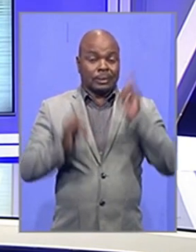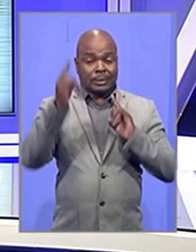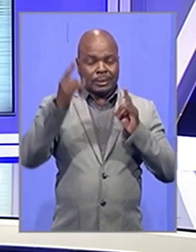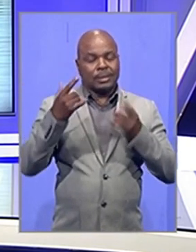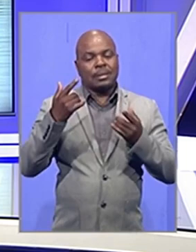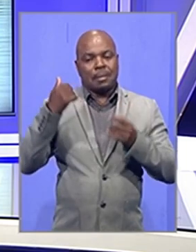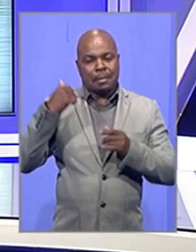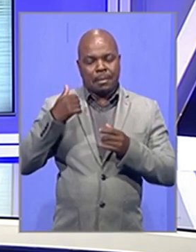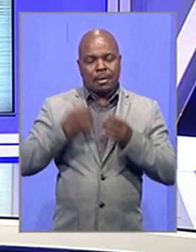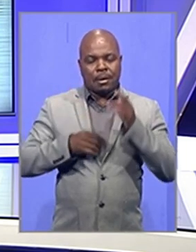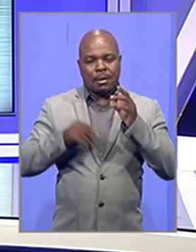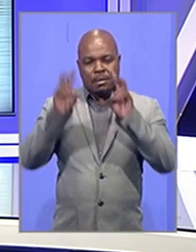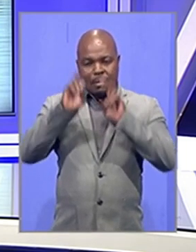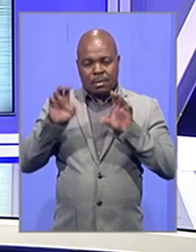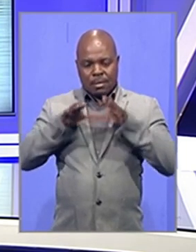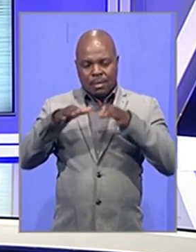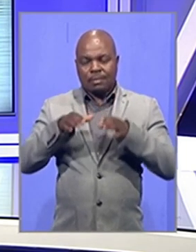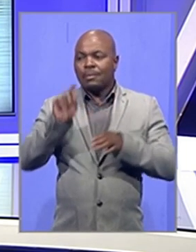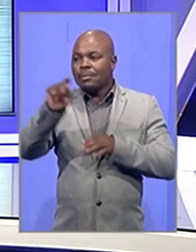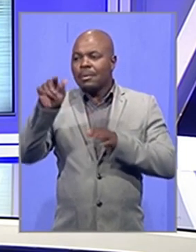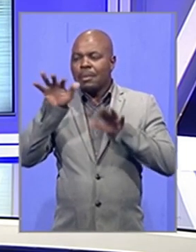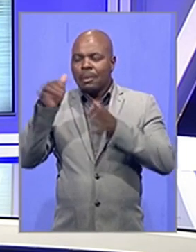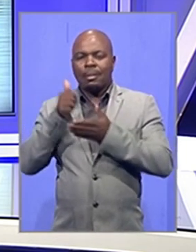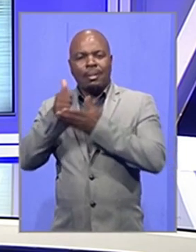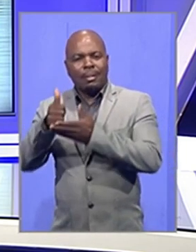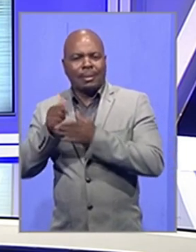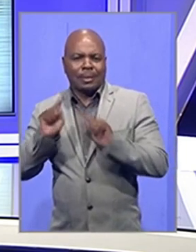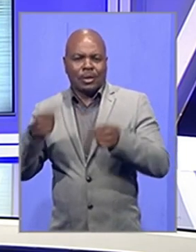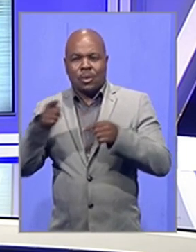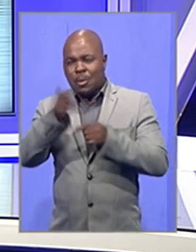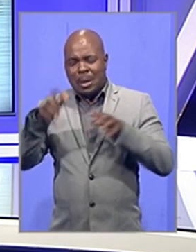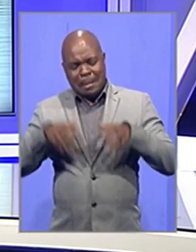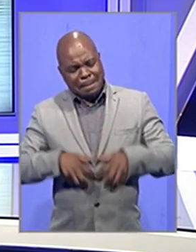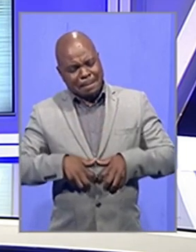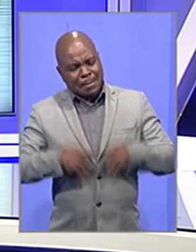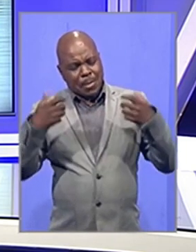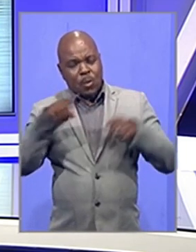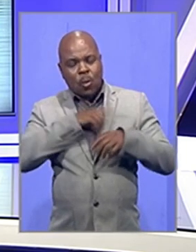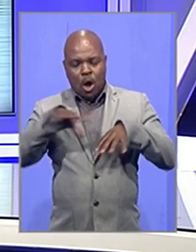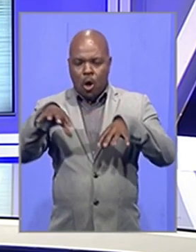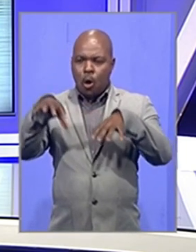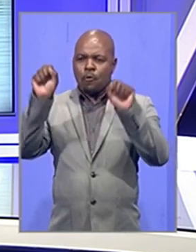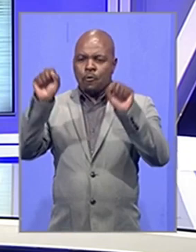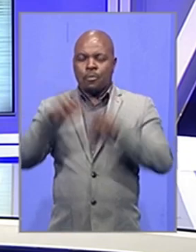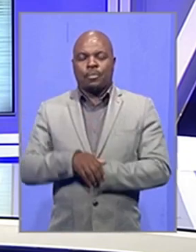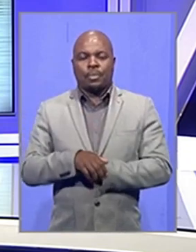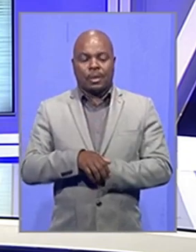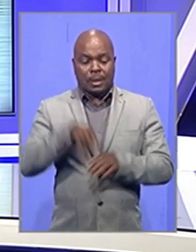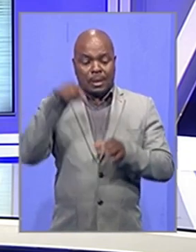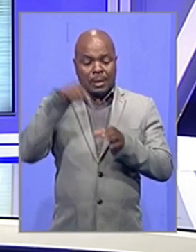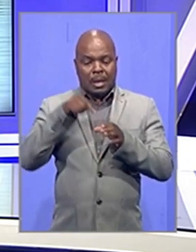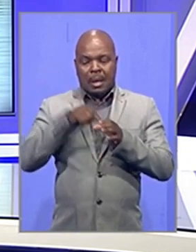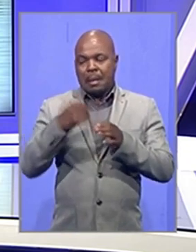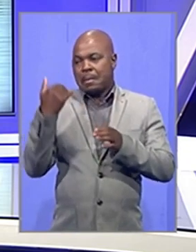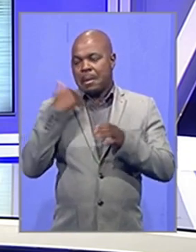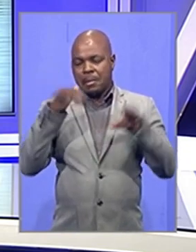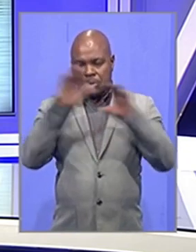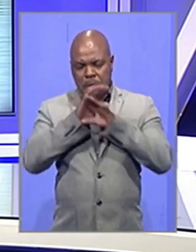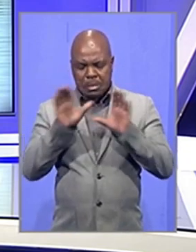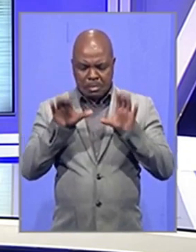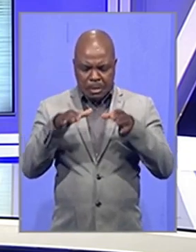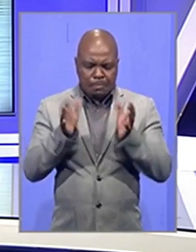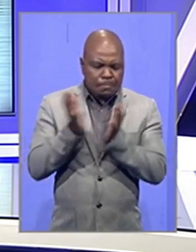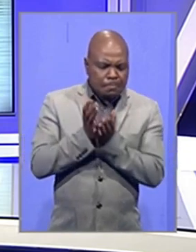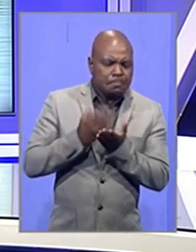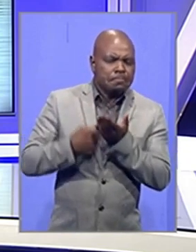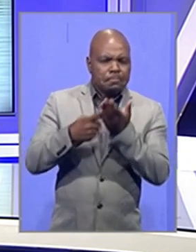se paletswe ke go tsibogela selelo sa baagi ba ba shakgetseng ba ba mo lefifing. City Power e letse e tshwere kopano maabane